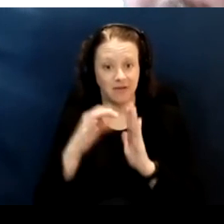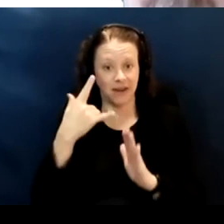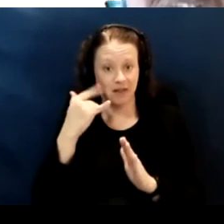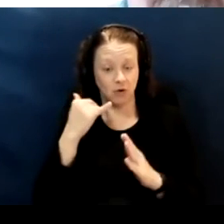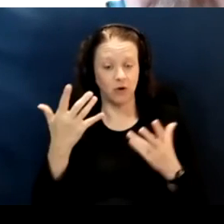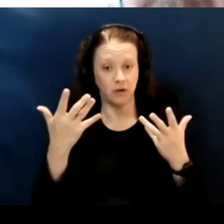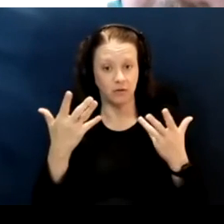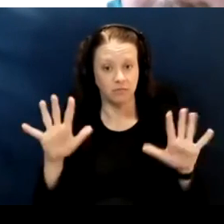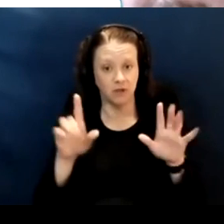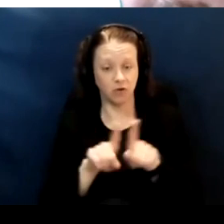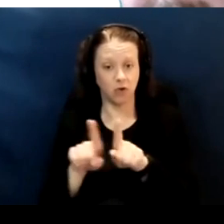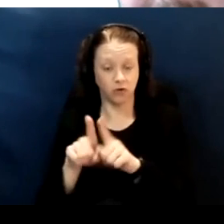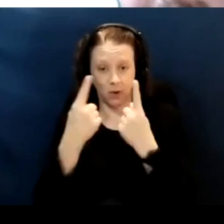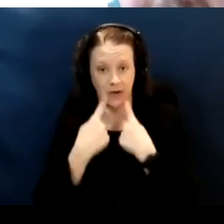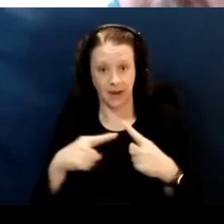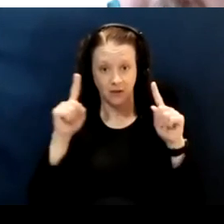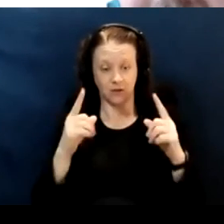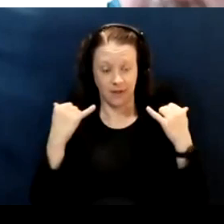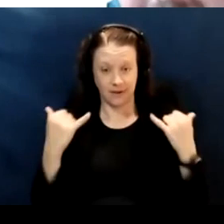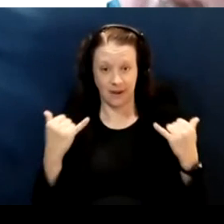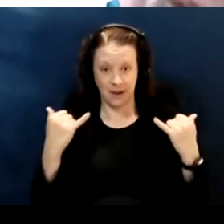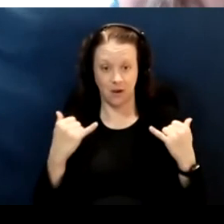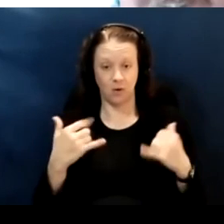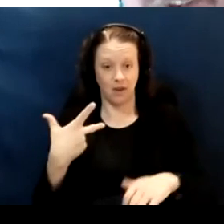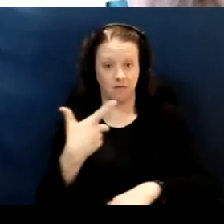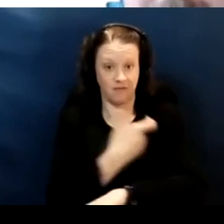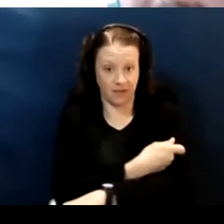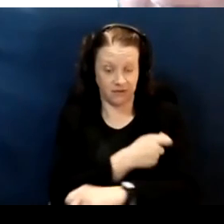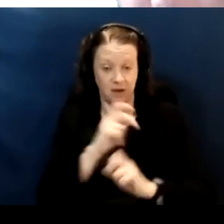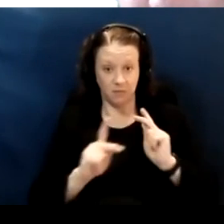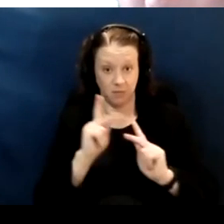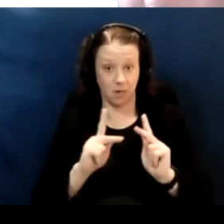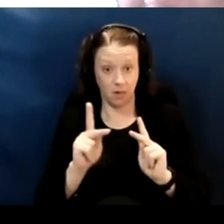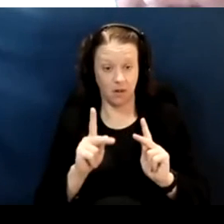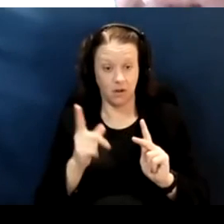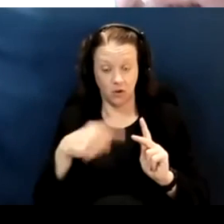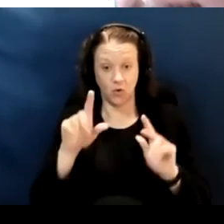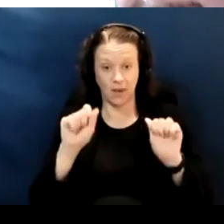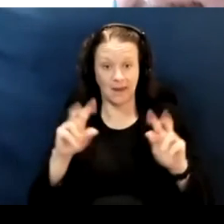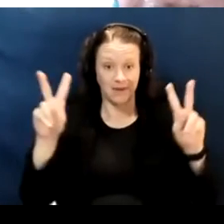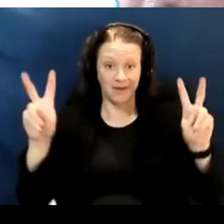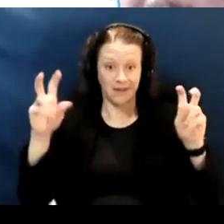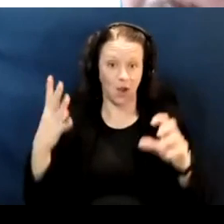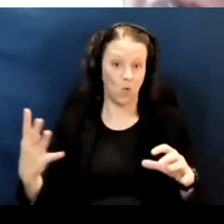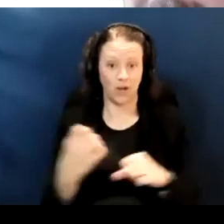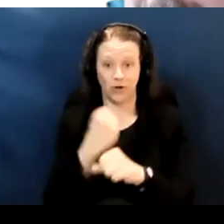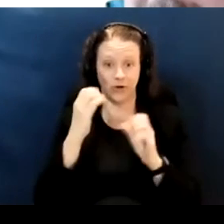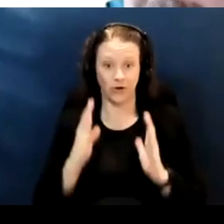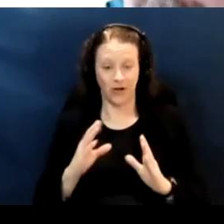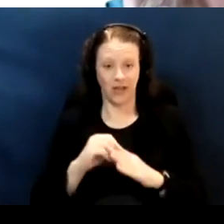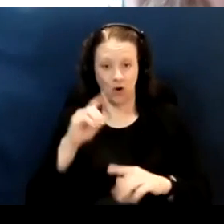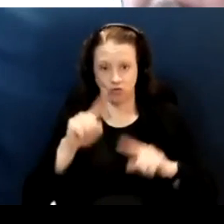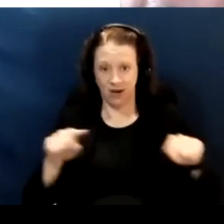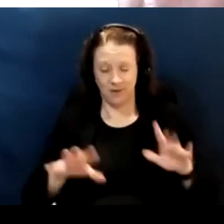also announced that now, as vaccinated folks, you can be a winner in a randomly